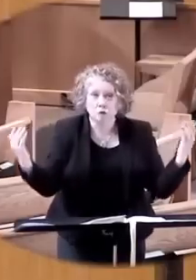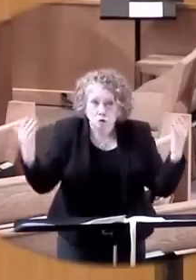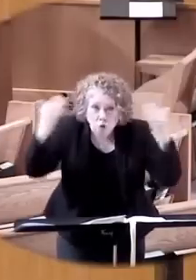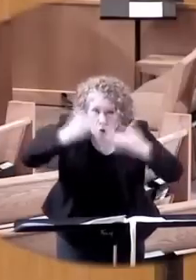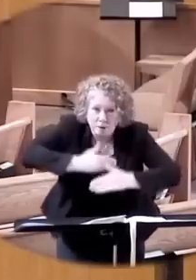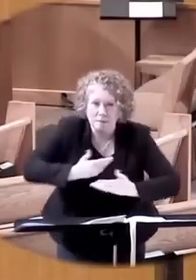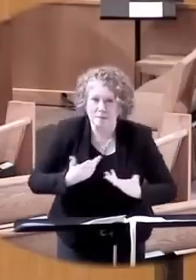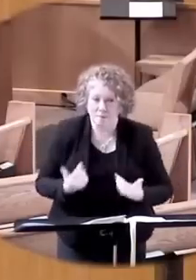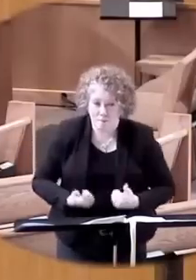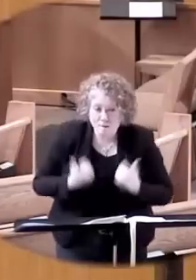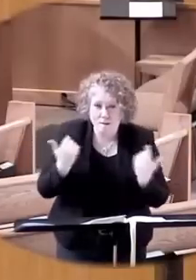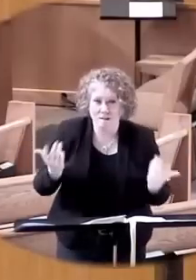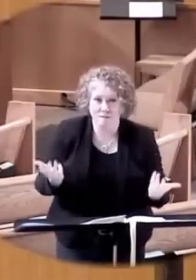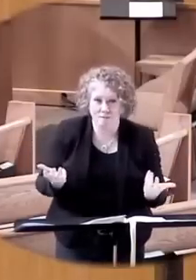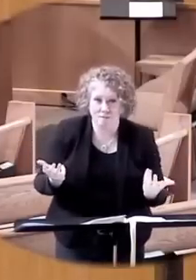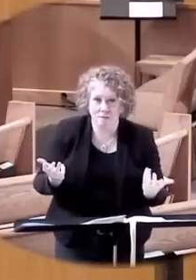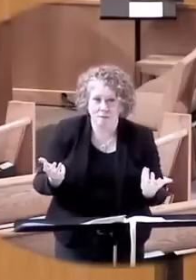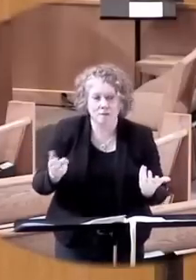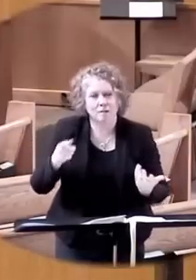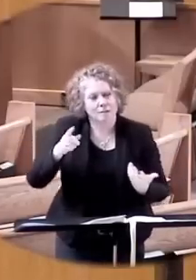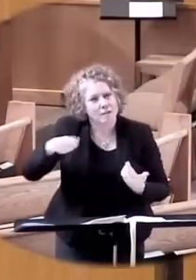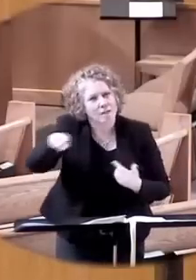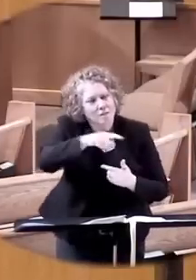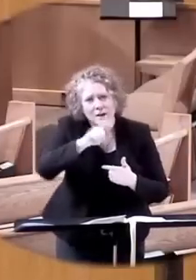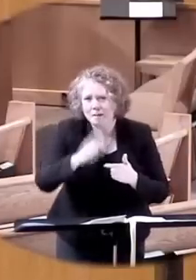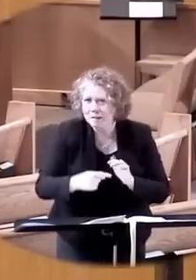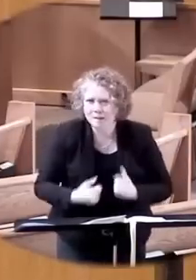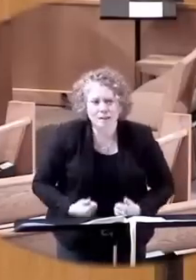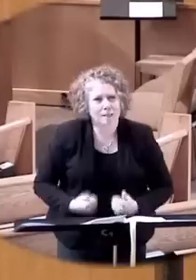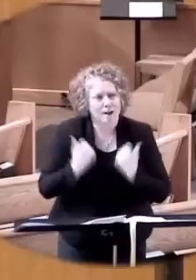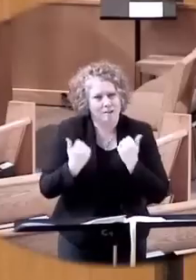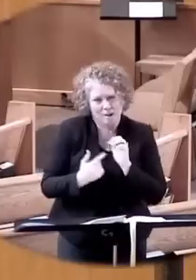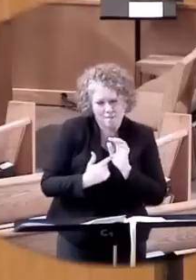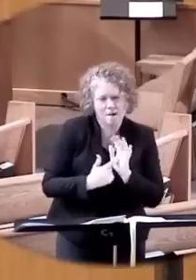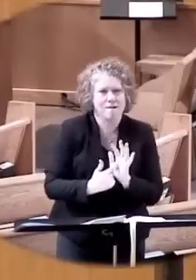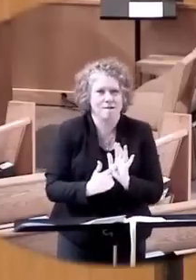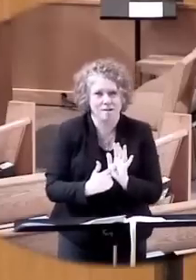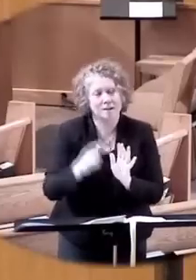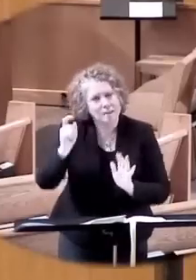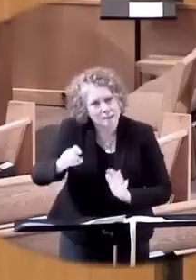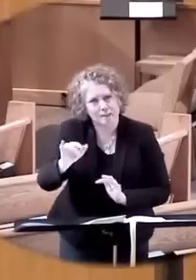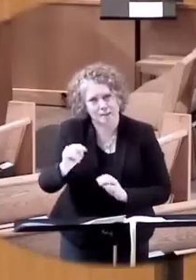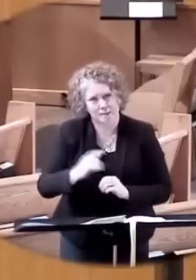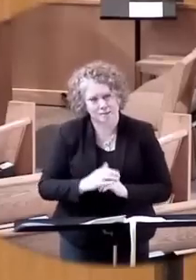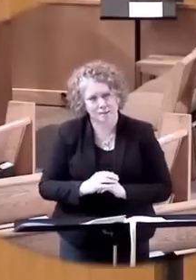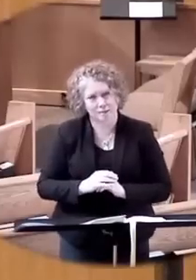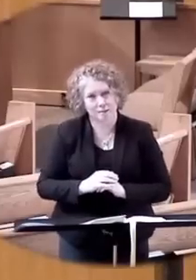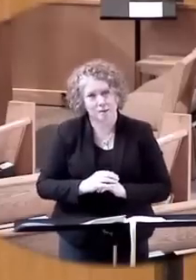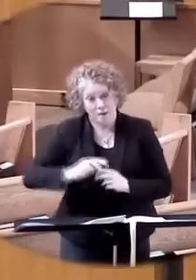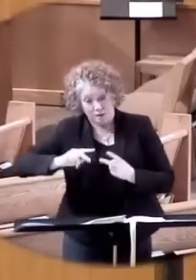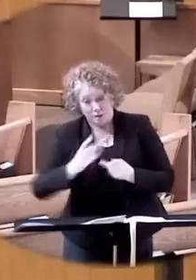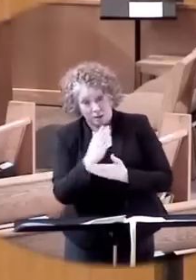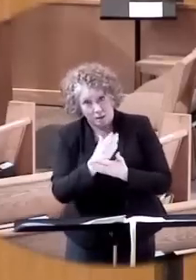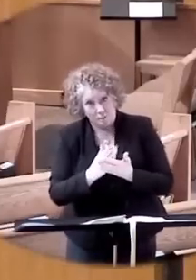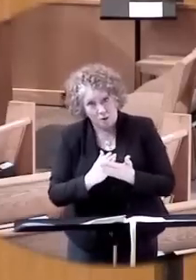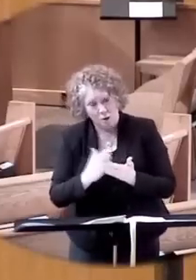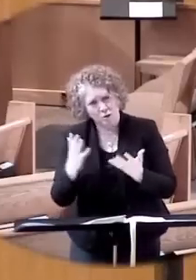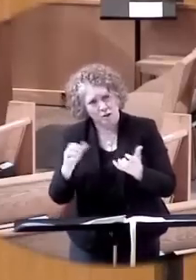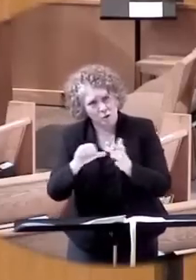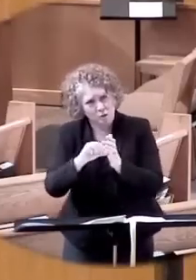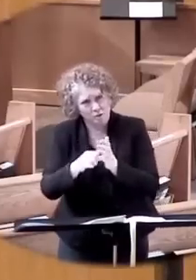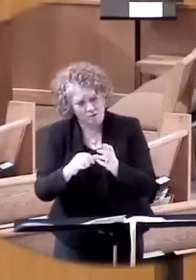a spark of light. The other part of tonight's gospel, as it is brought to a close,